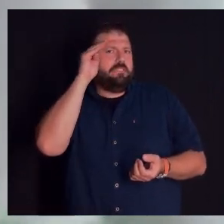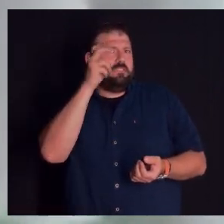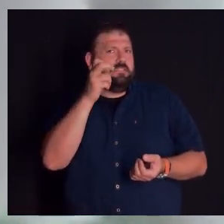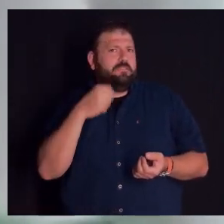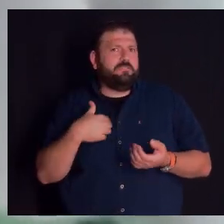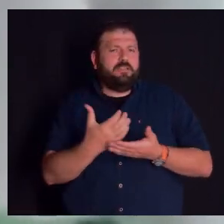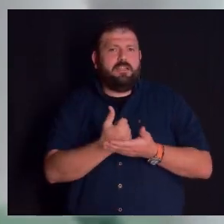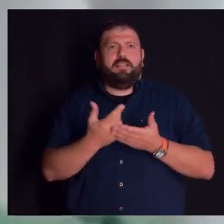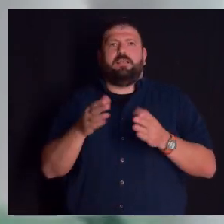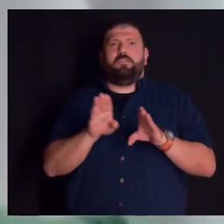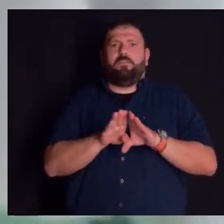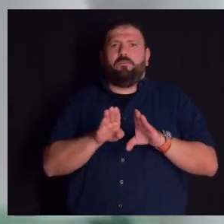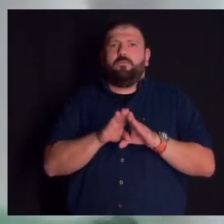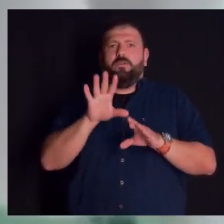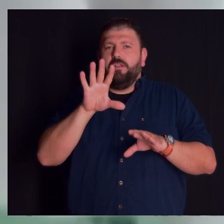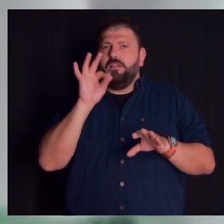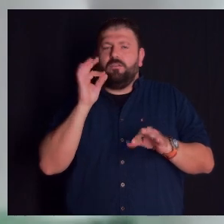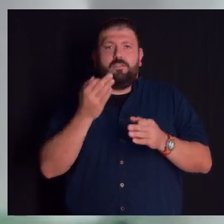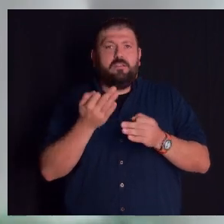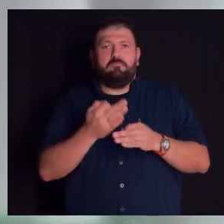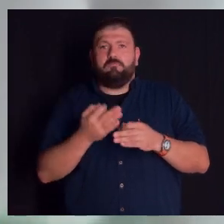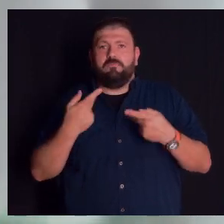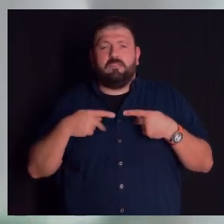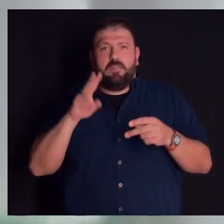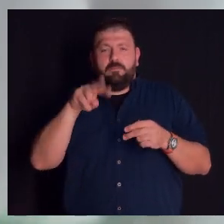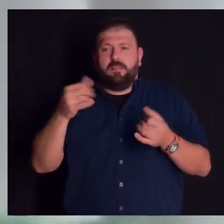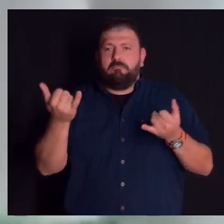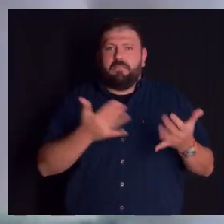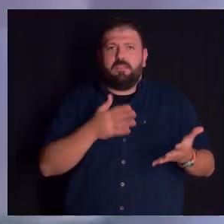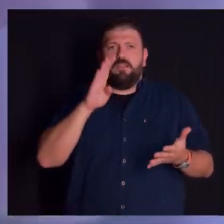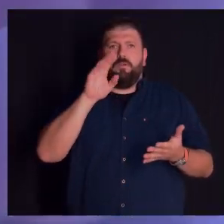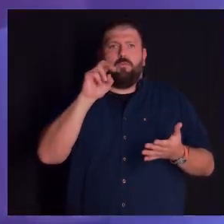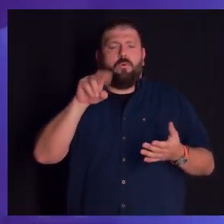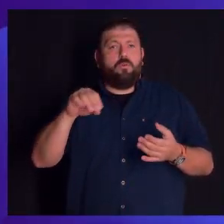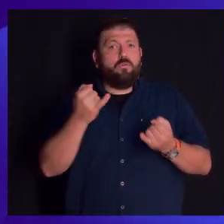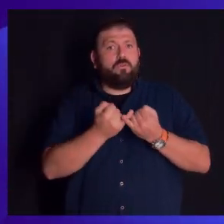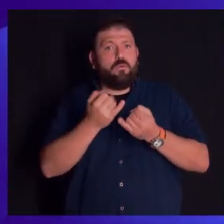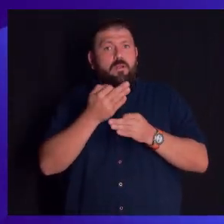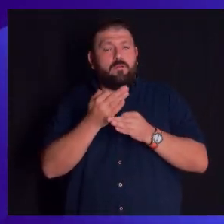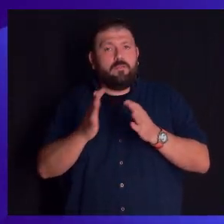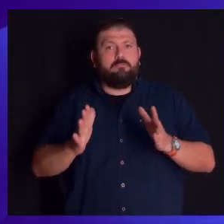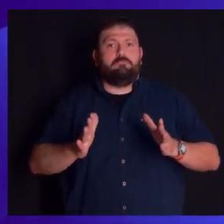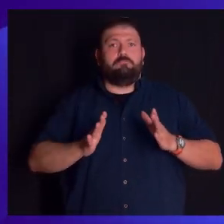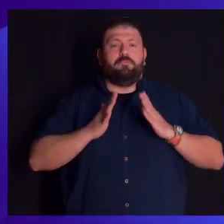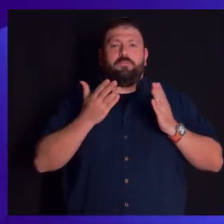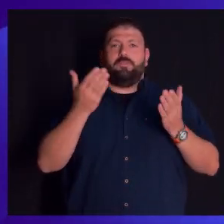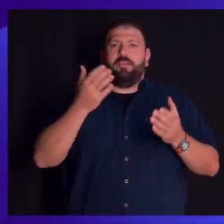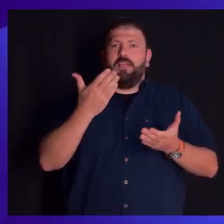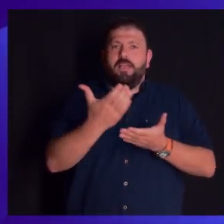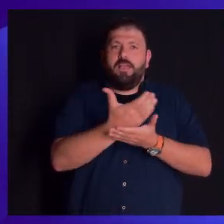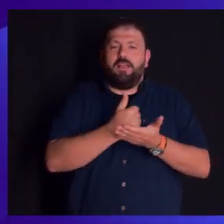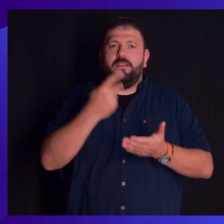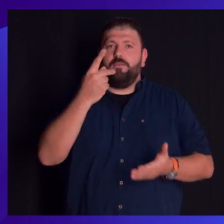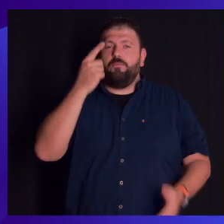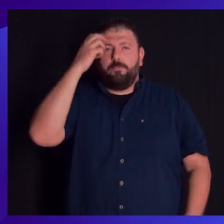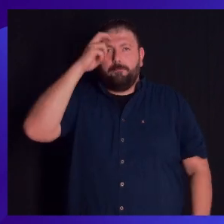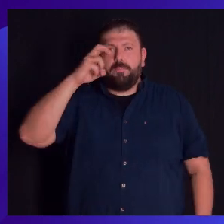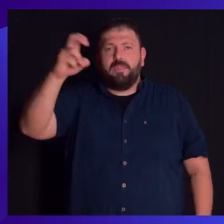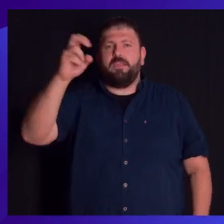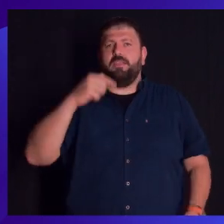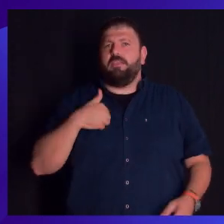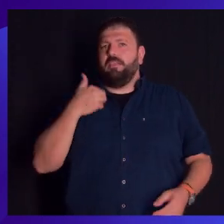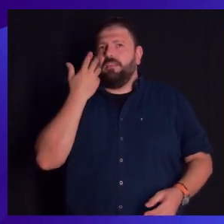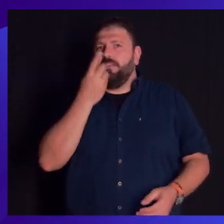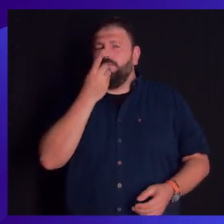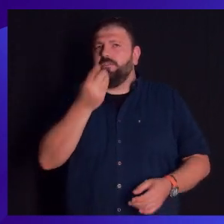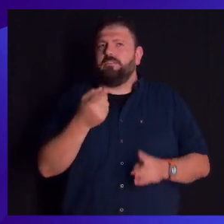it. So that's why I remember I was just doing retail, but now I have a trip. So my message